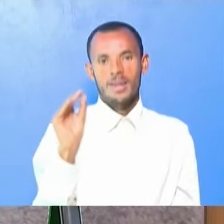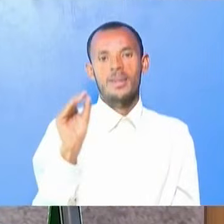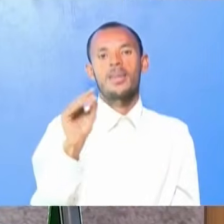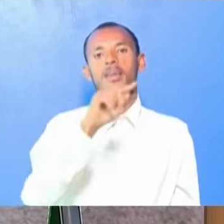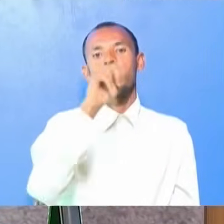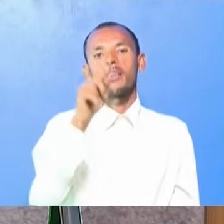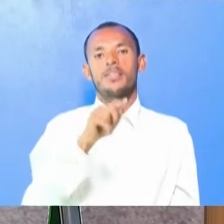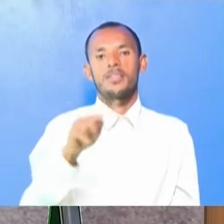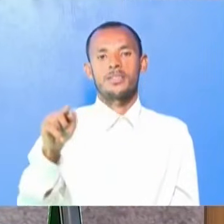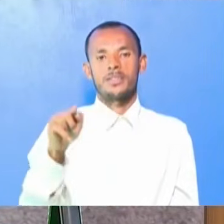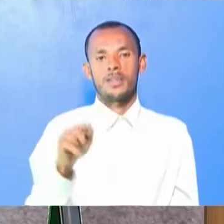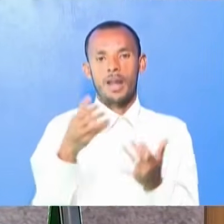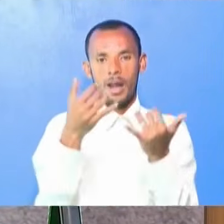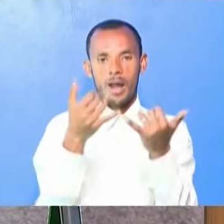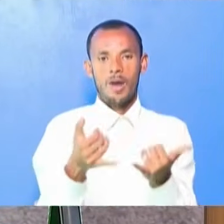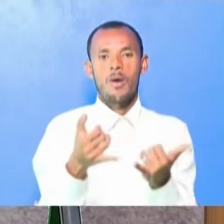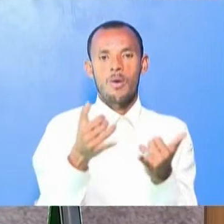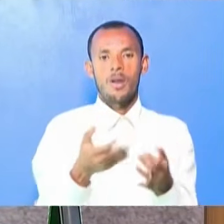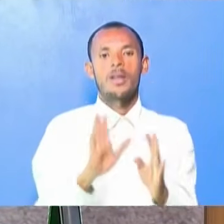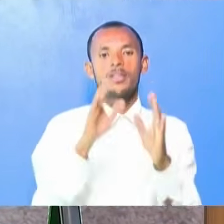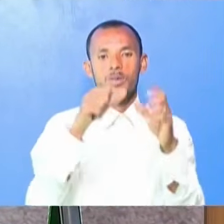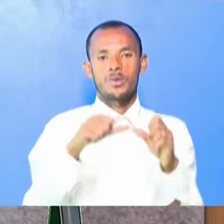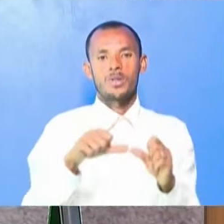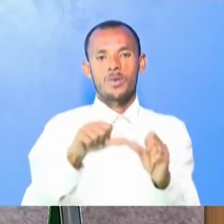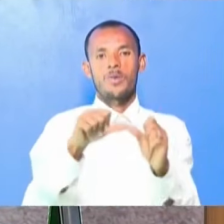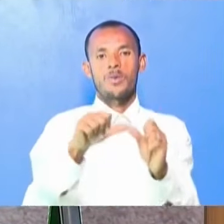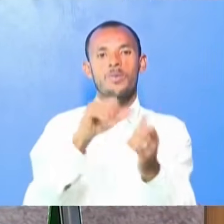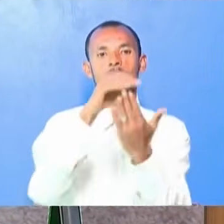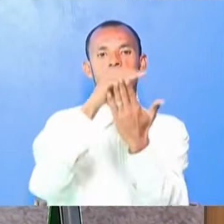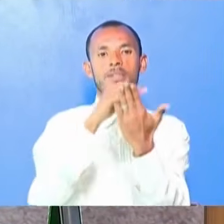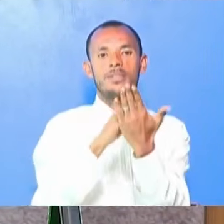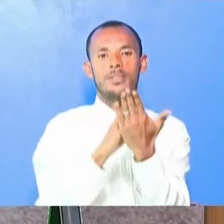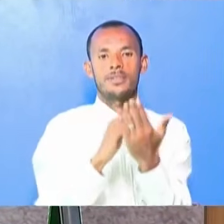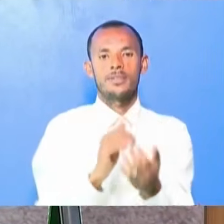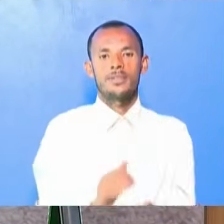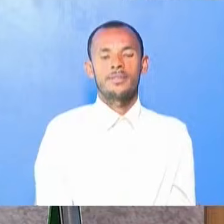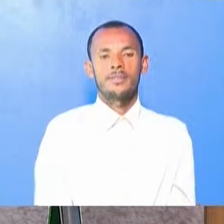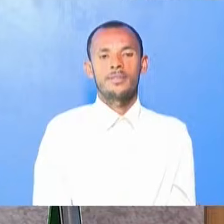So now let's continue to the lesson.